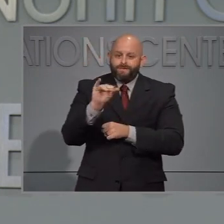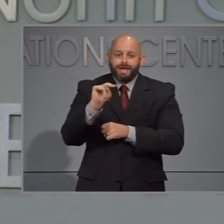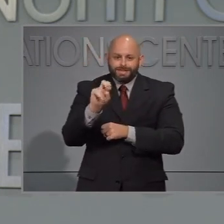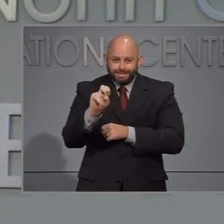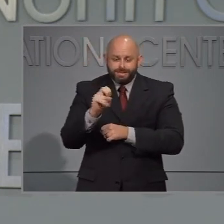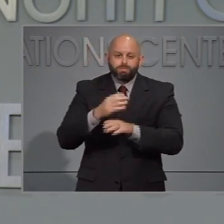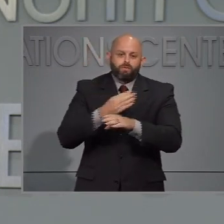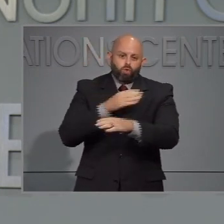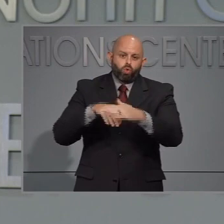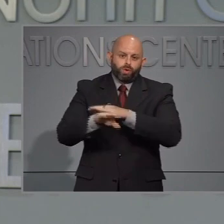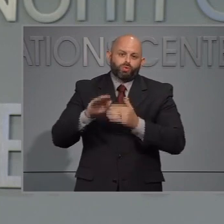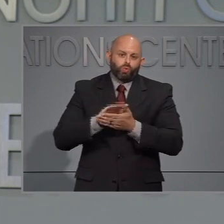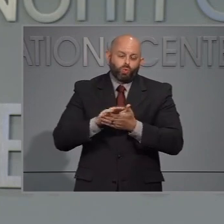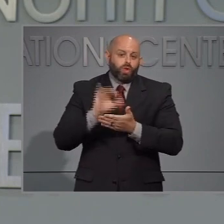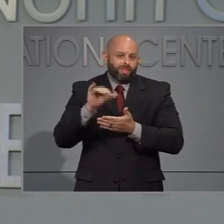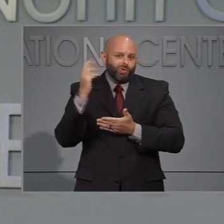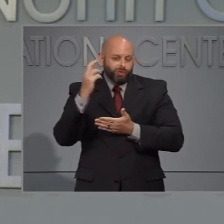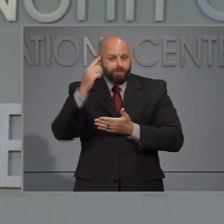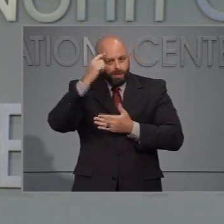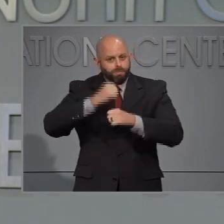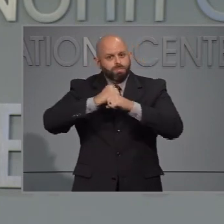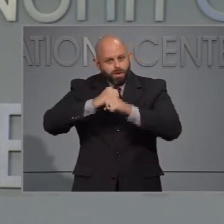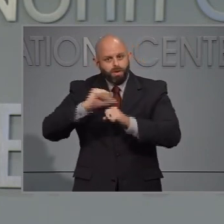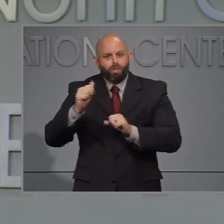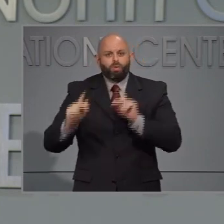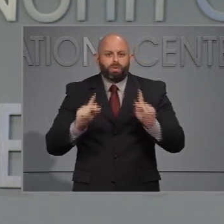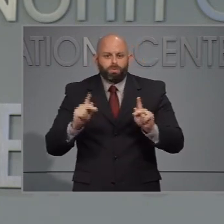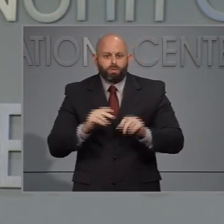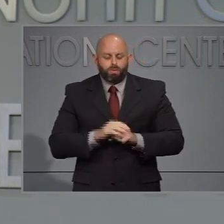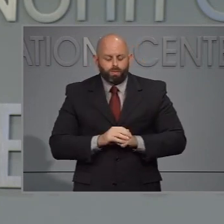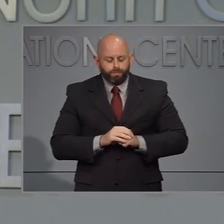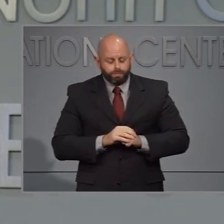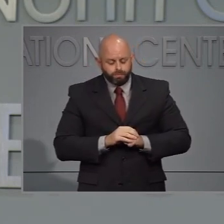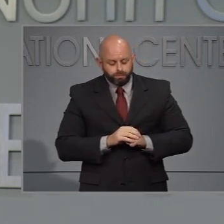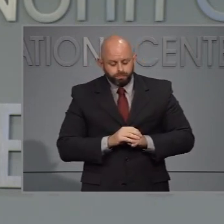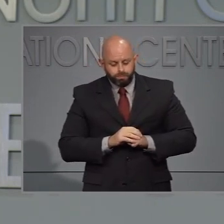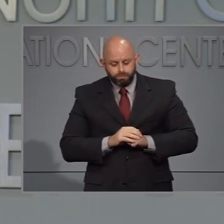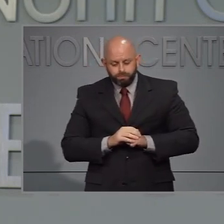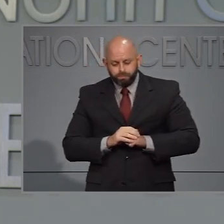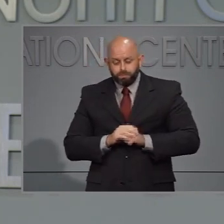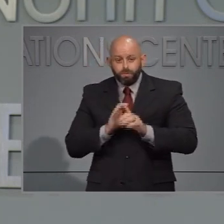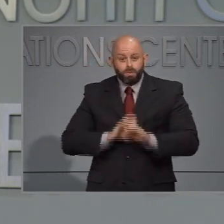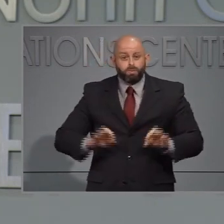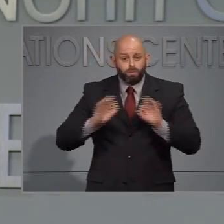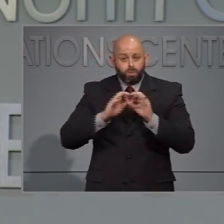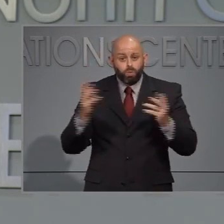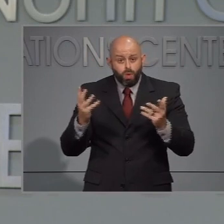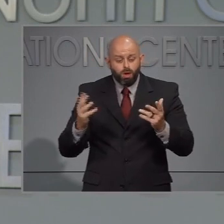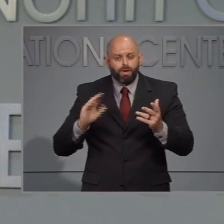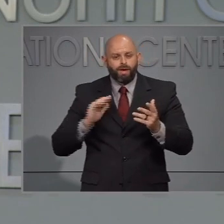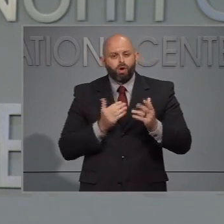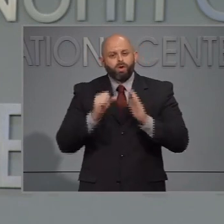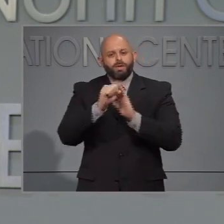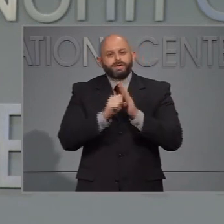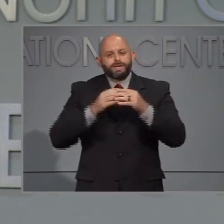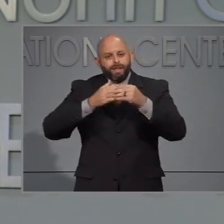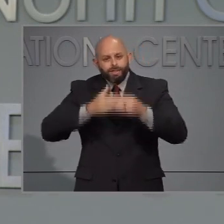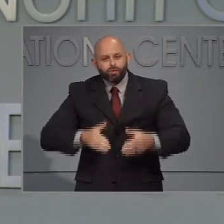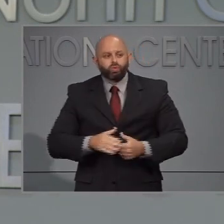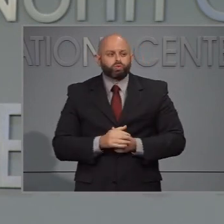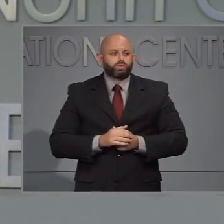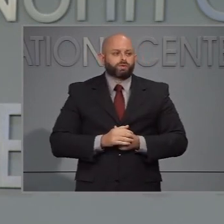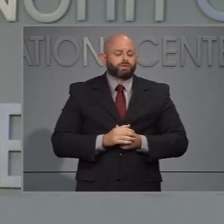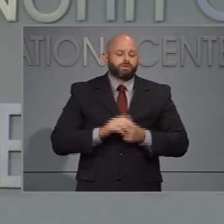school. I think it's going to be important for state leaders to stand up, for doctors and others to talk about the